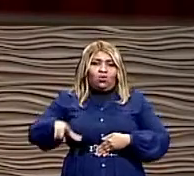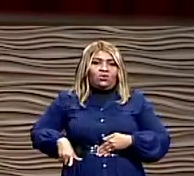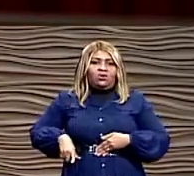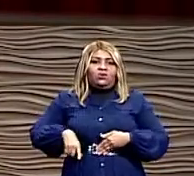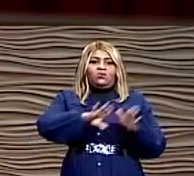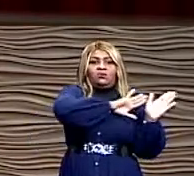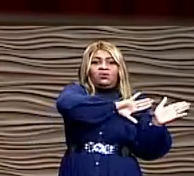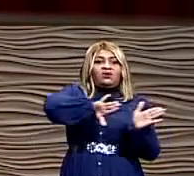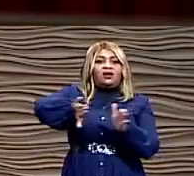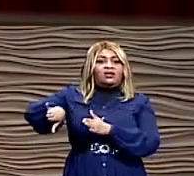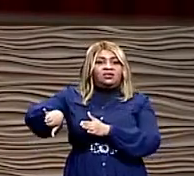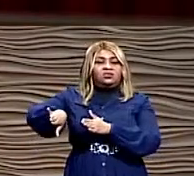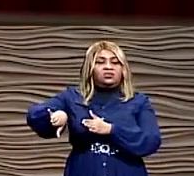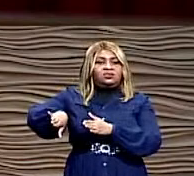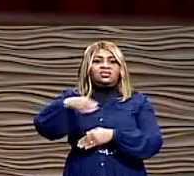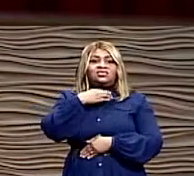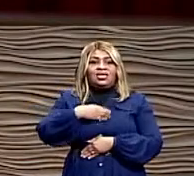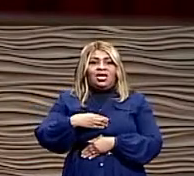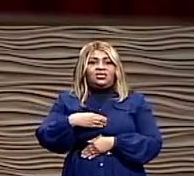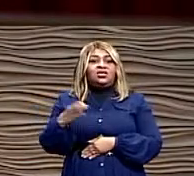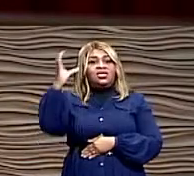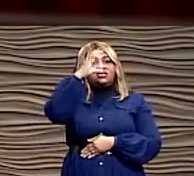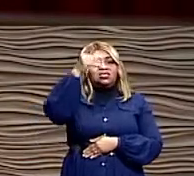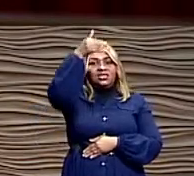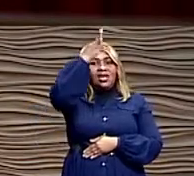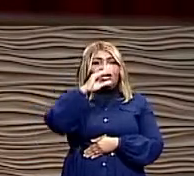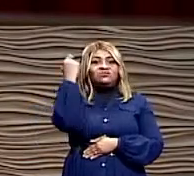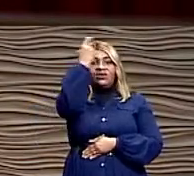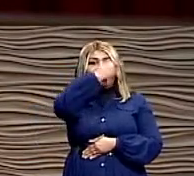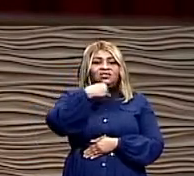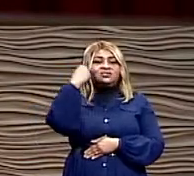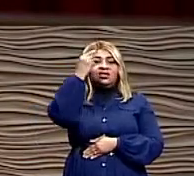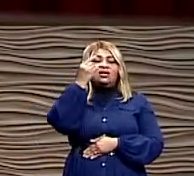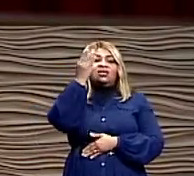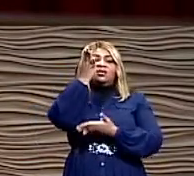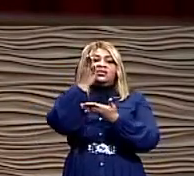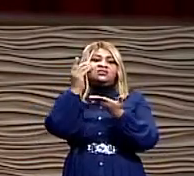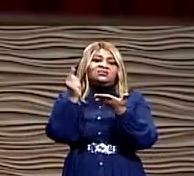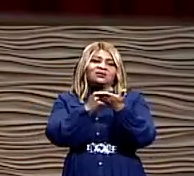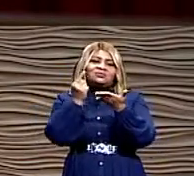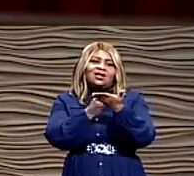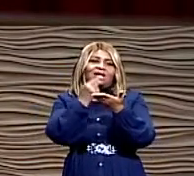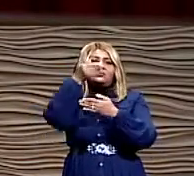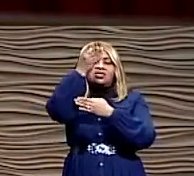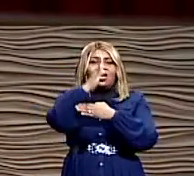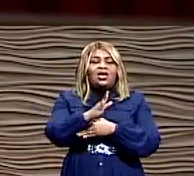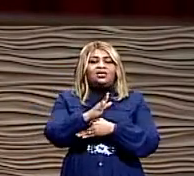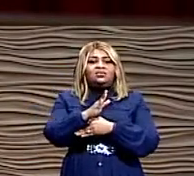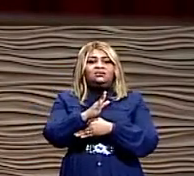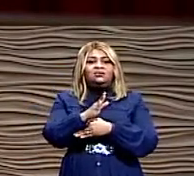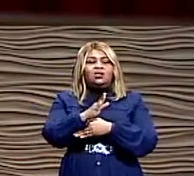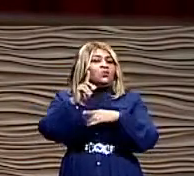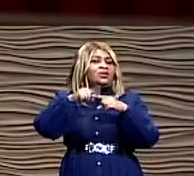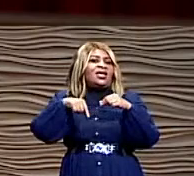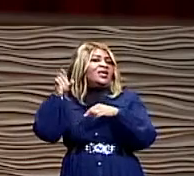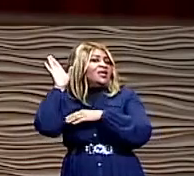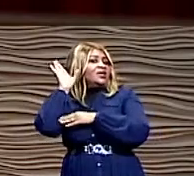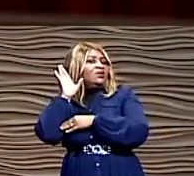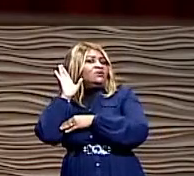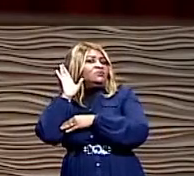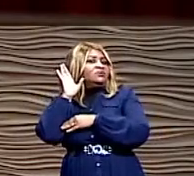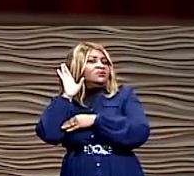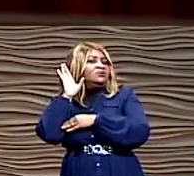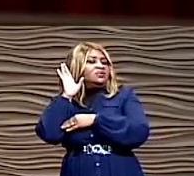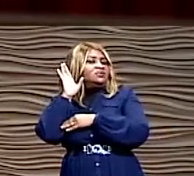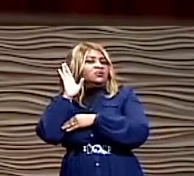put aside our own desires and seek God's face. Sometimes God doesn't, we can't hear him until we get